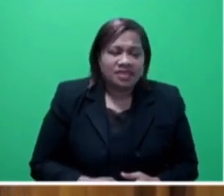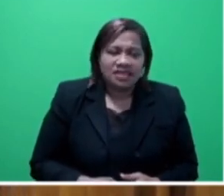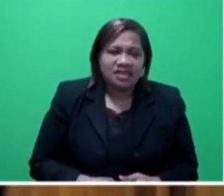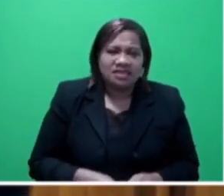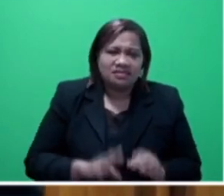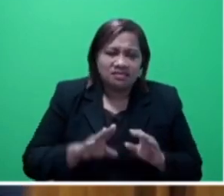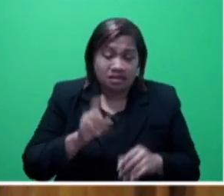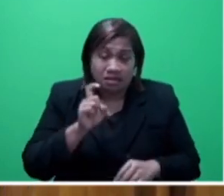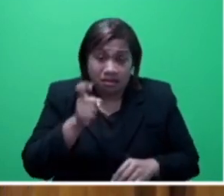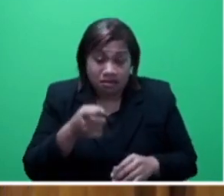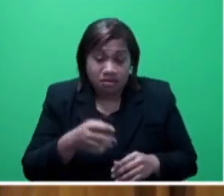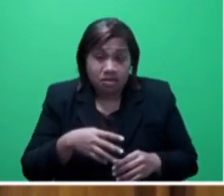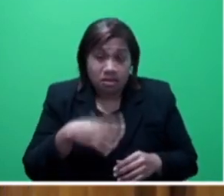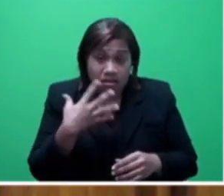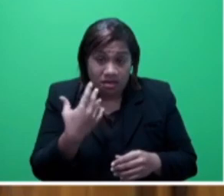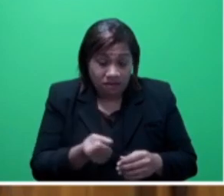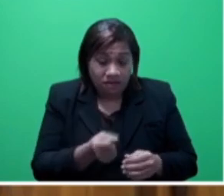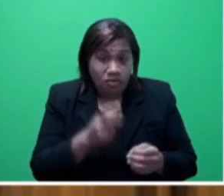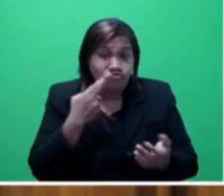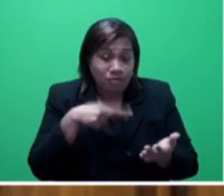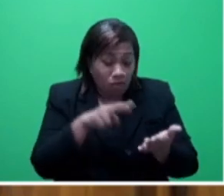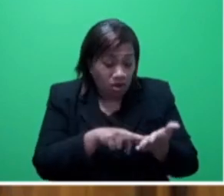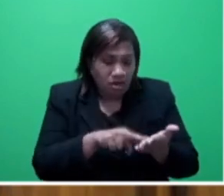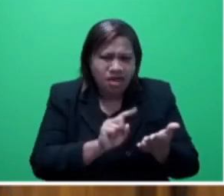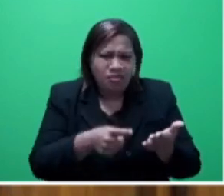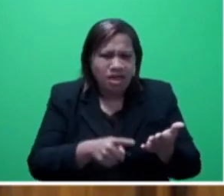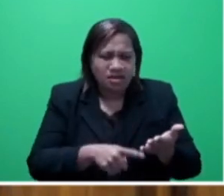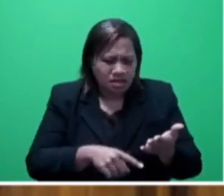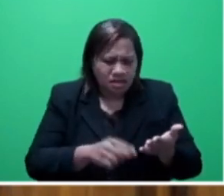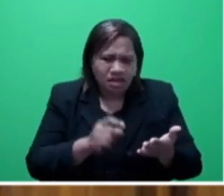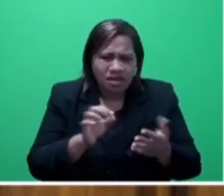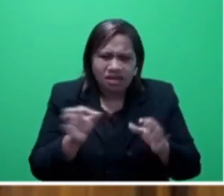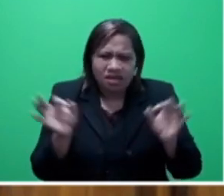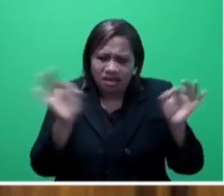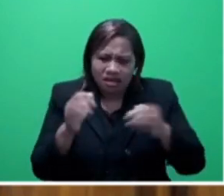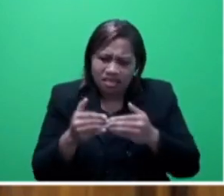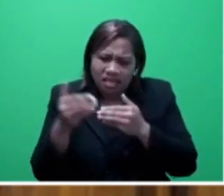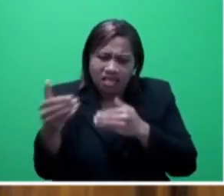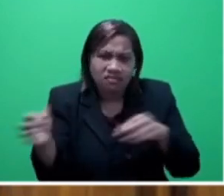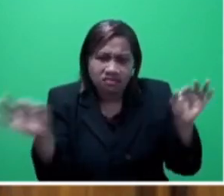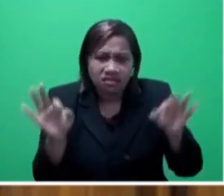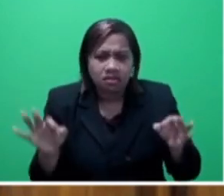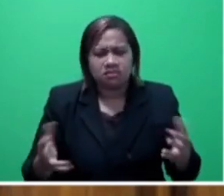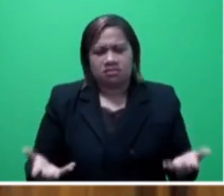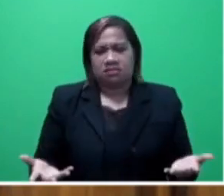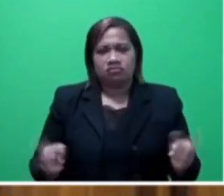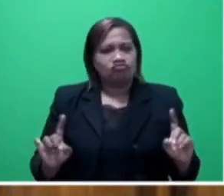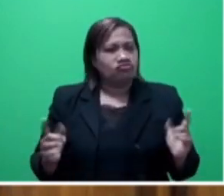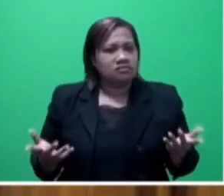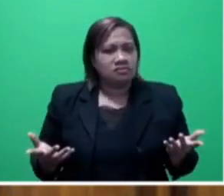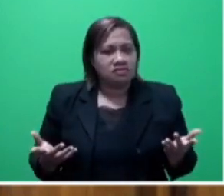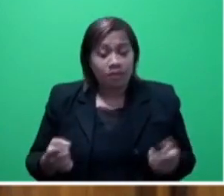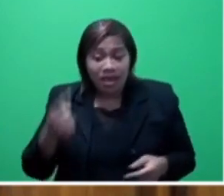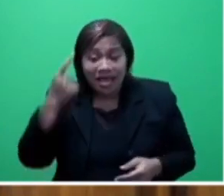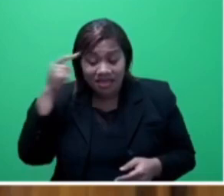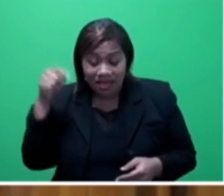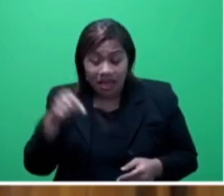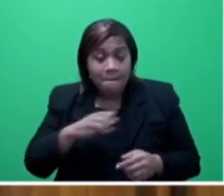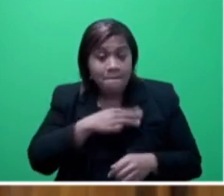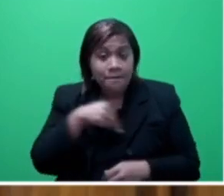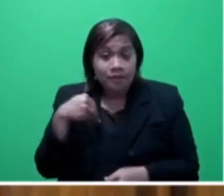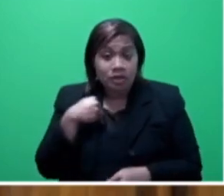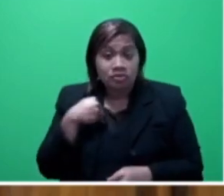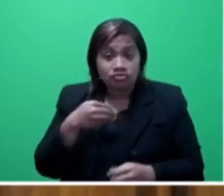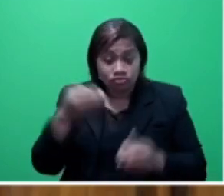which come late anyway. I think every ministry, and this ministry in particular,